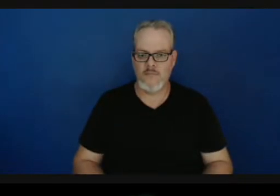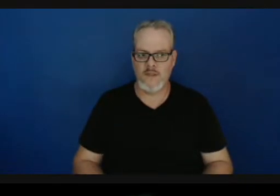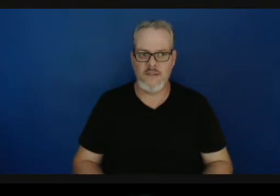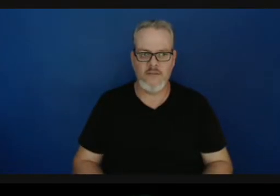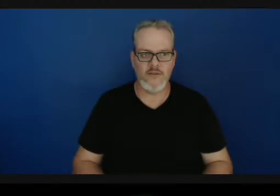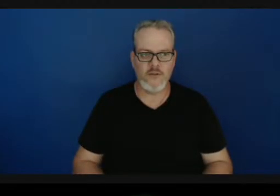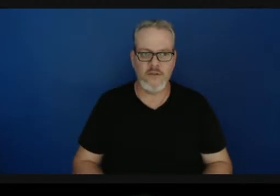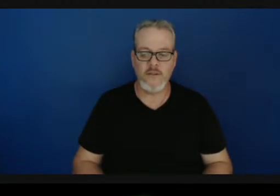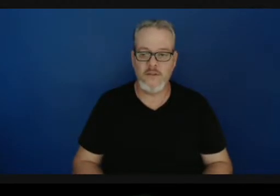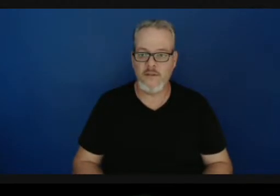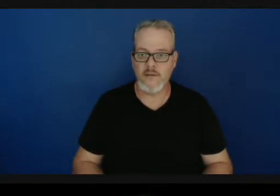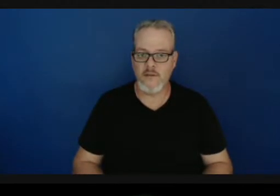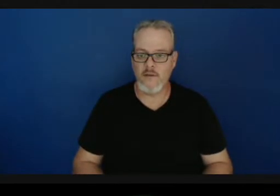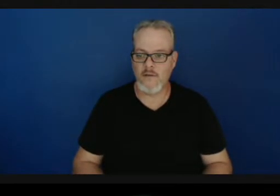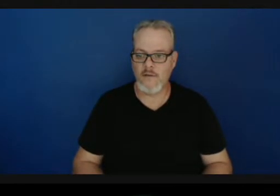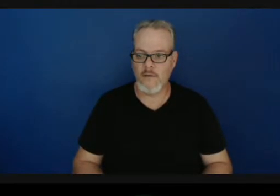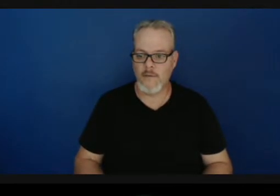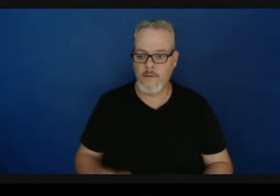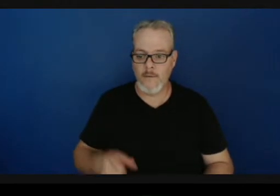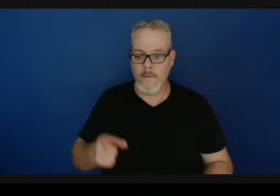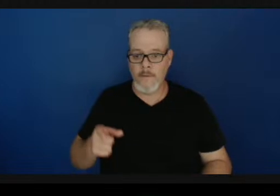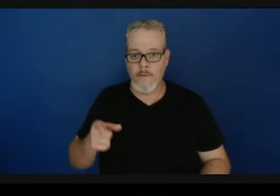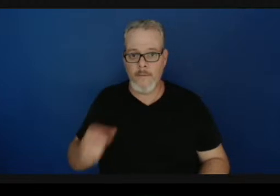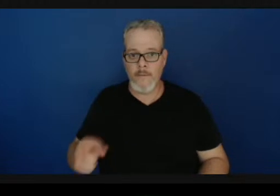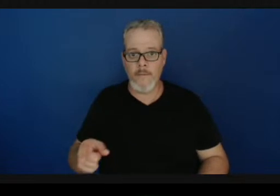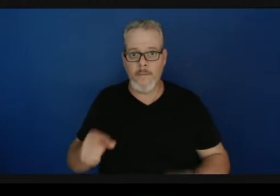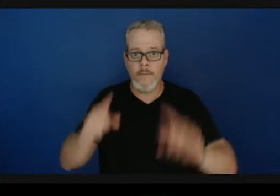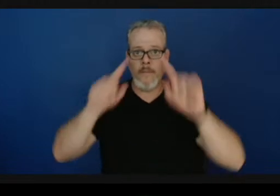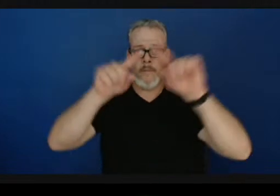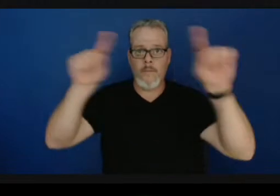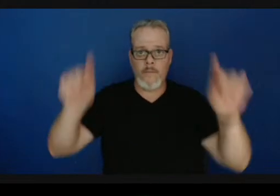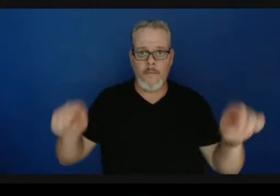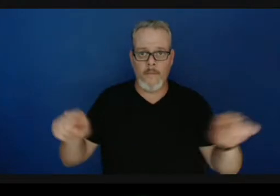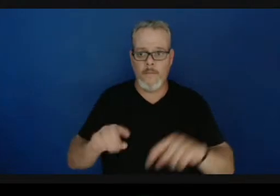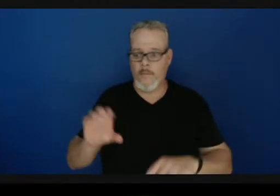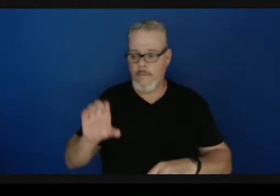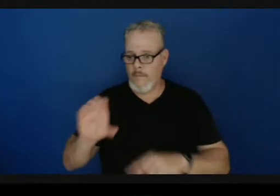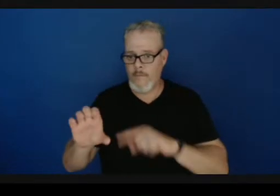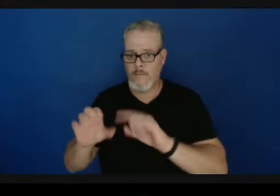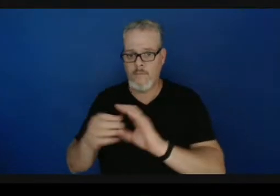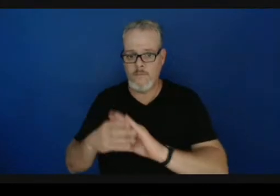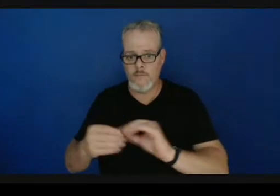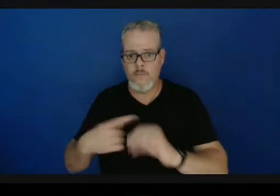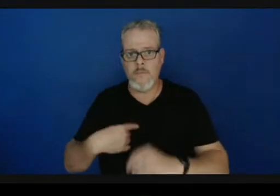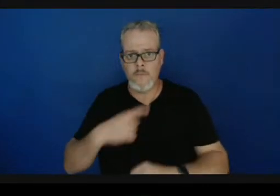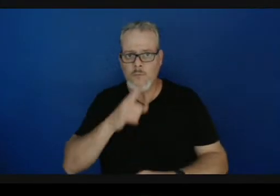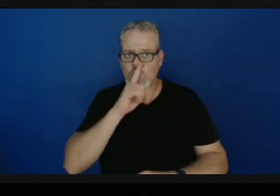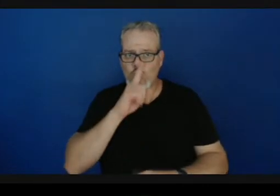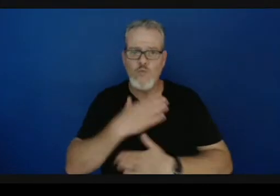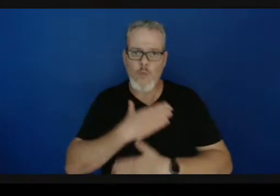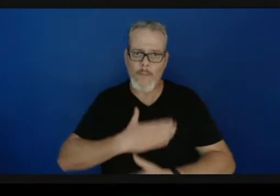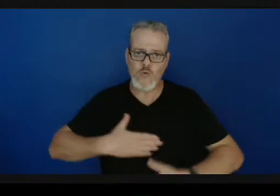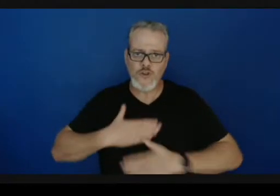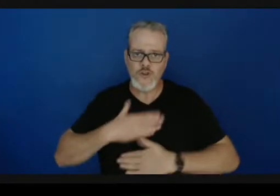We communicate as best as possible, and we certainly really appreciate the work you guys are doing